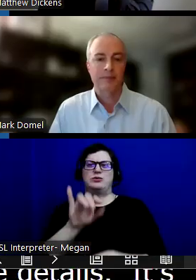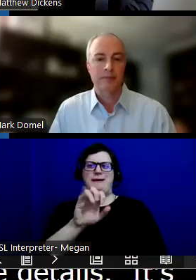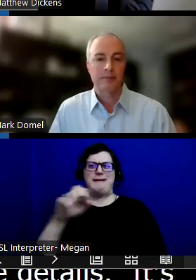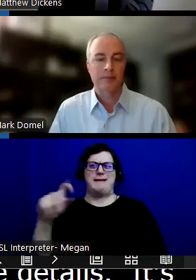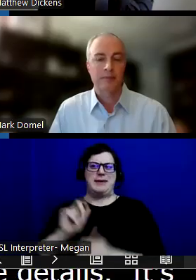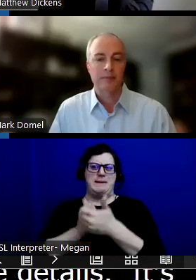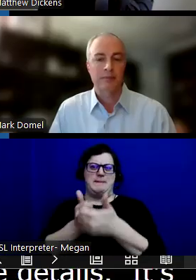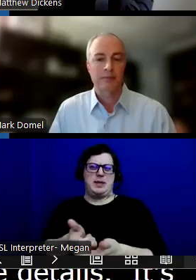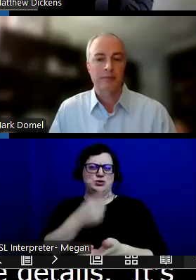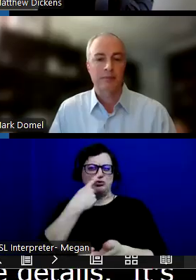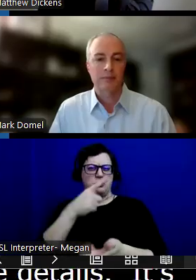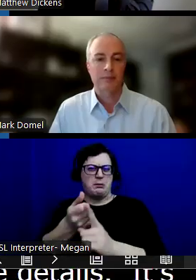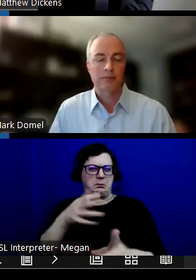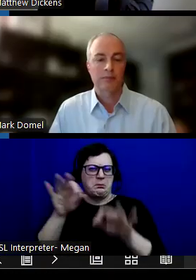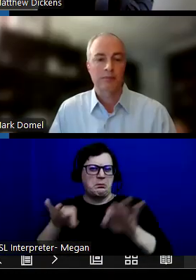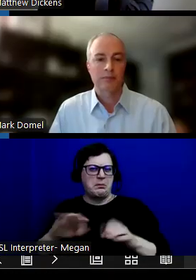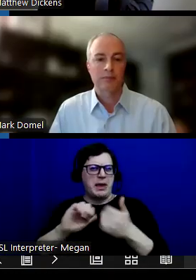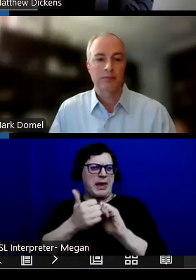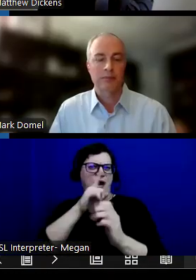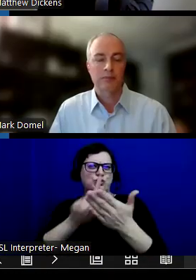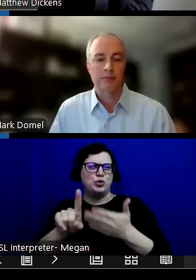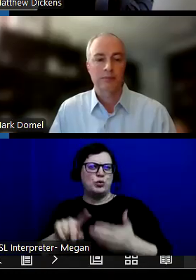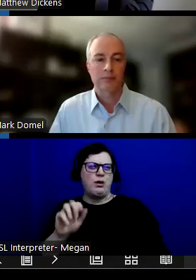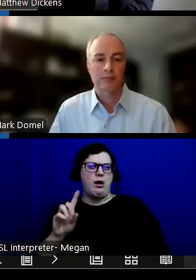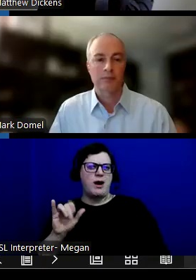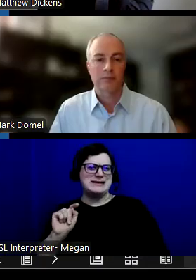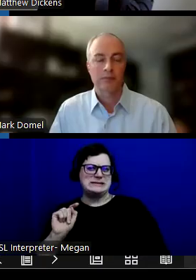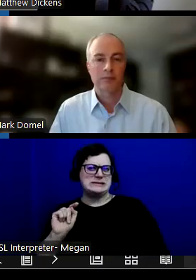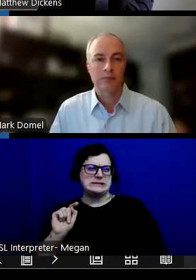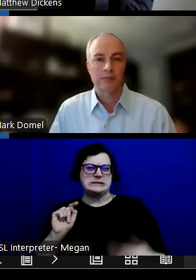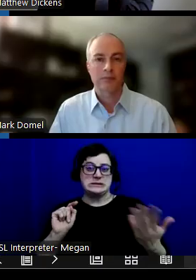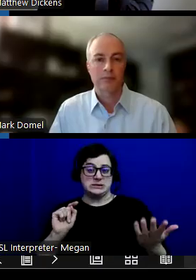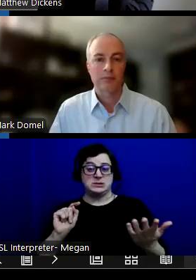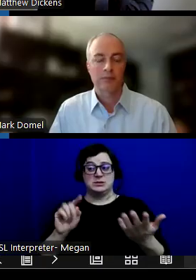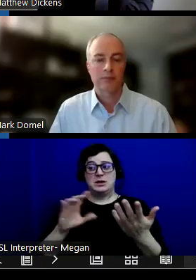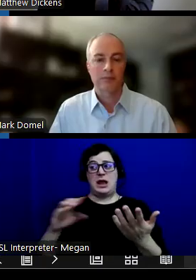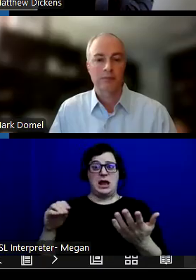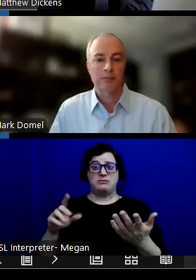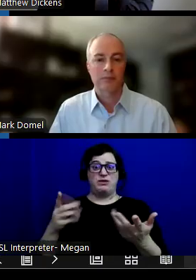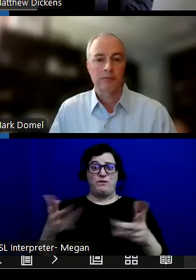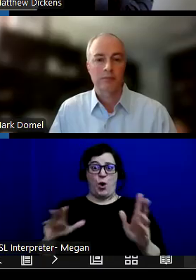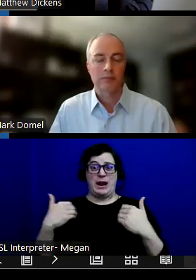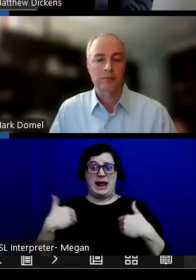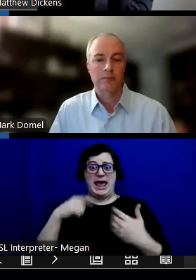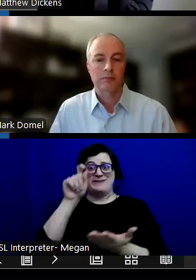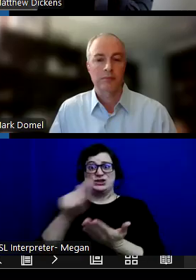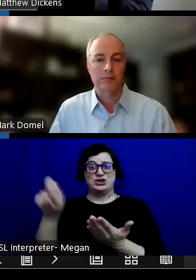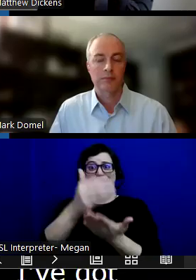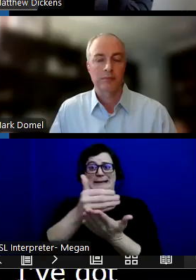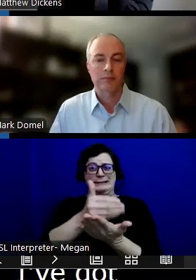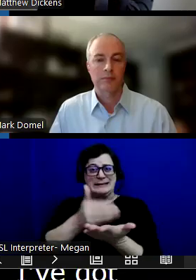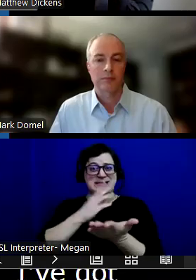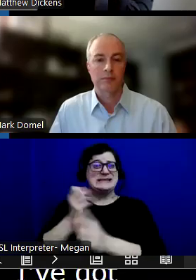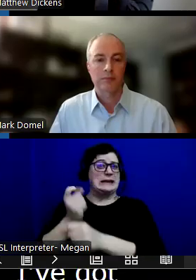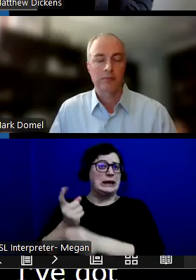you share more on how you'll be auditing them? Has that checklist been developed? Is it yearly? What can you